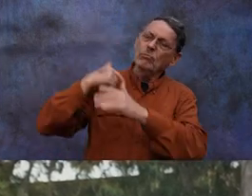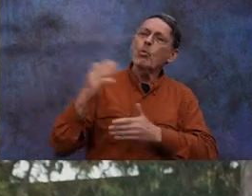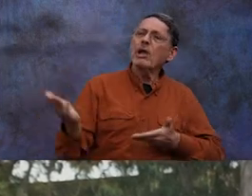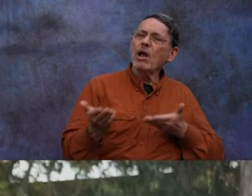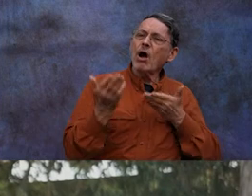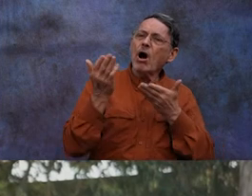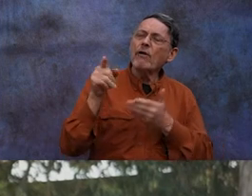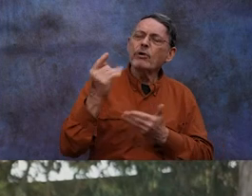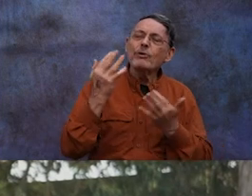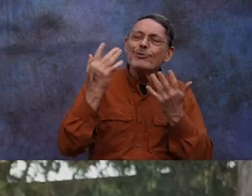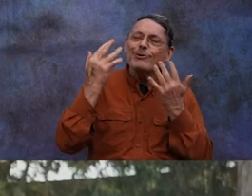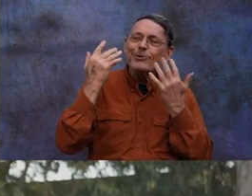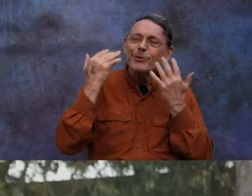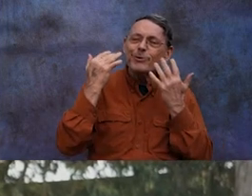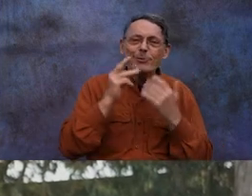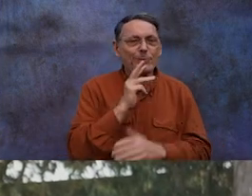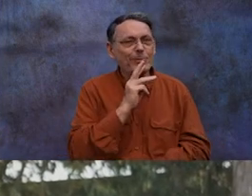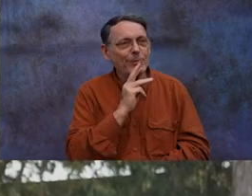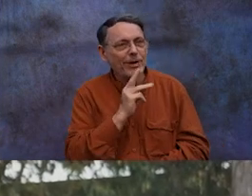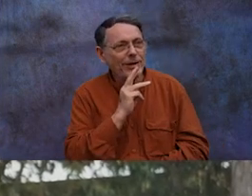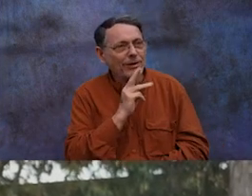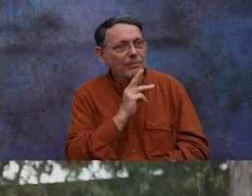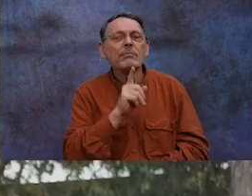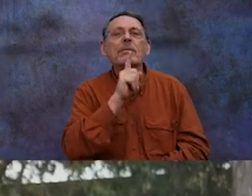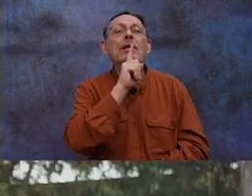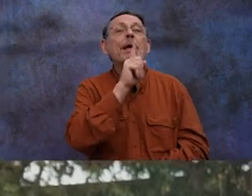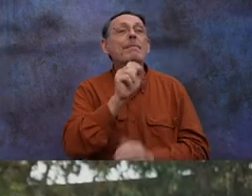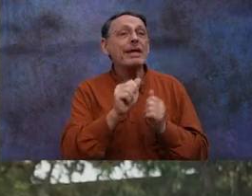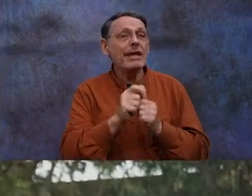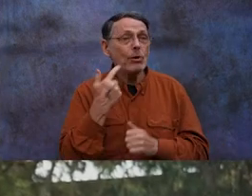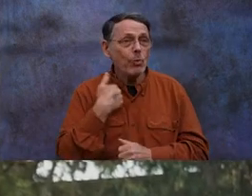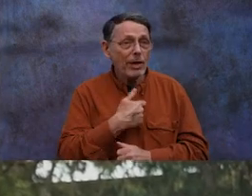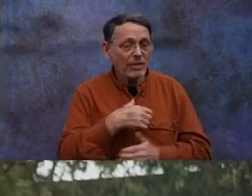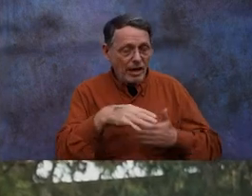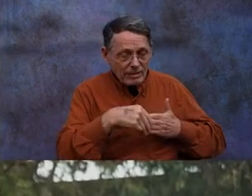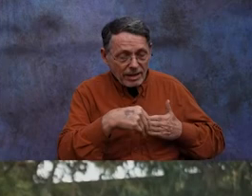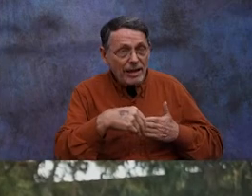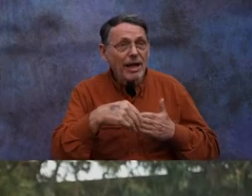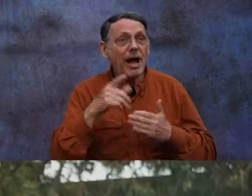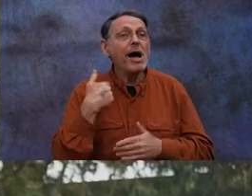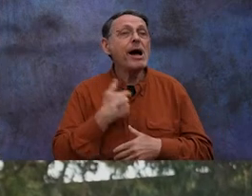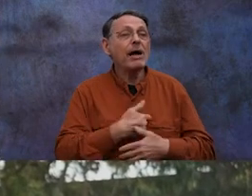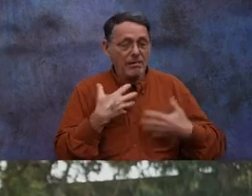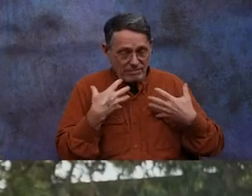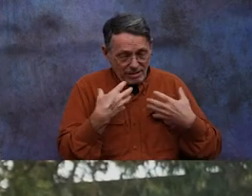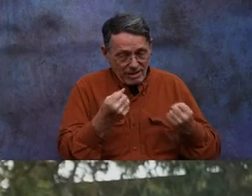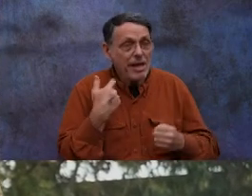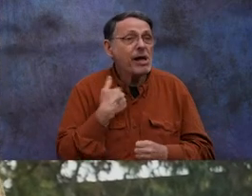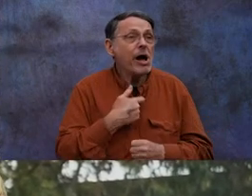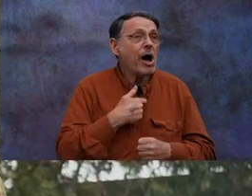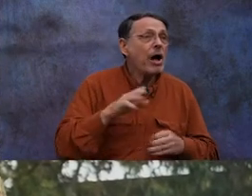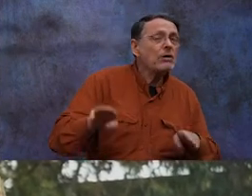Ancestors, we offer you cool water. Be with us, guide